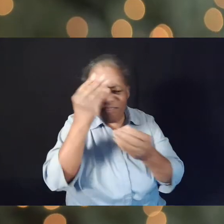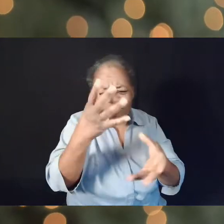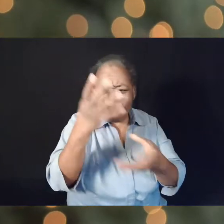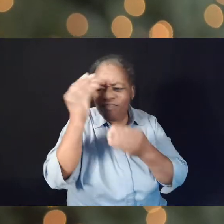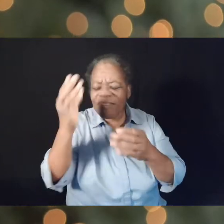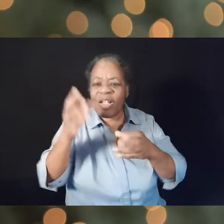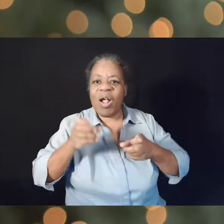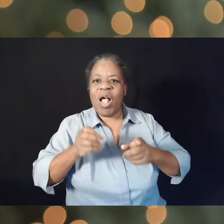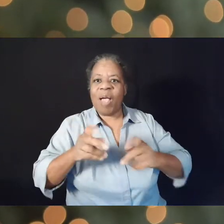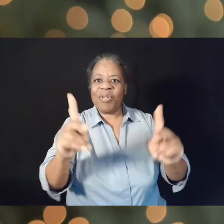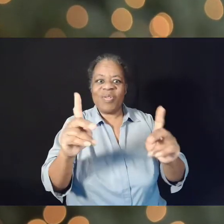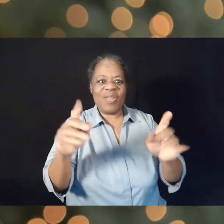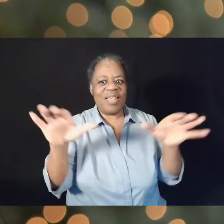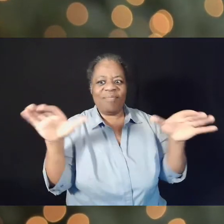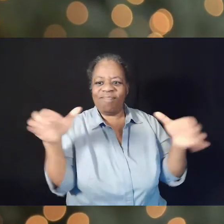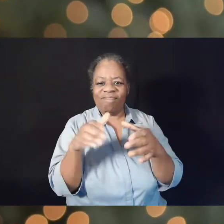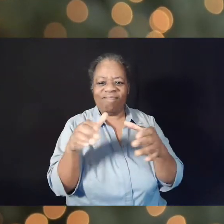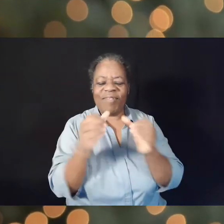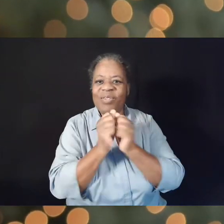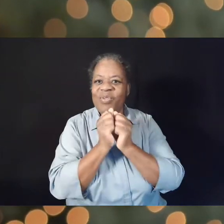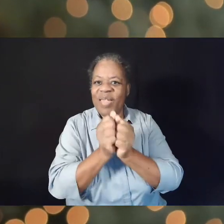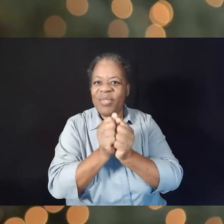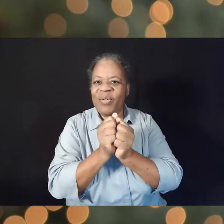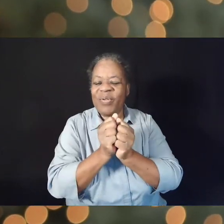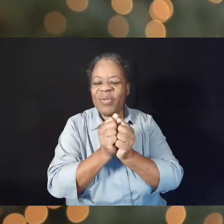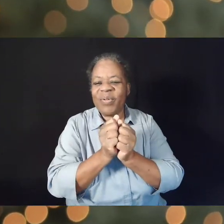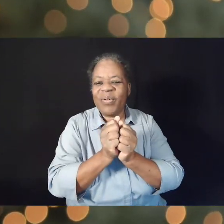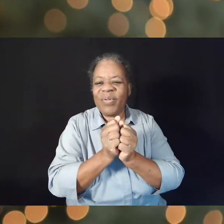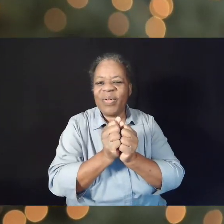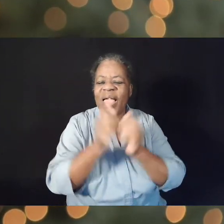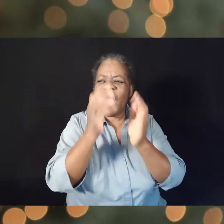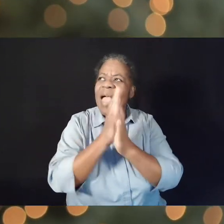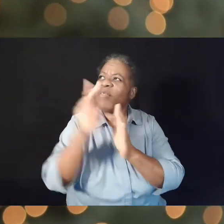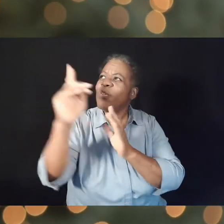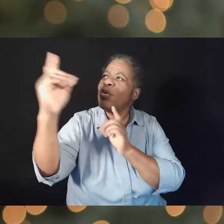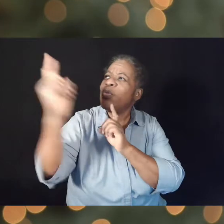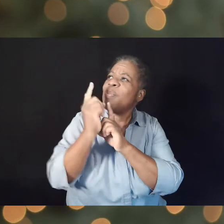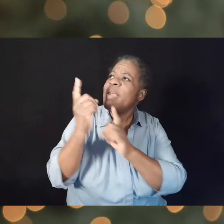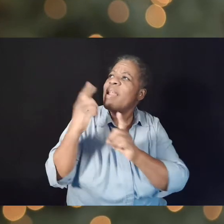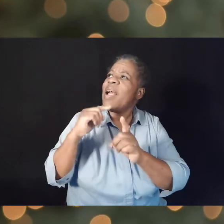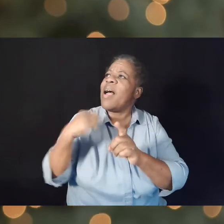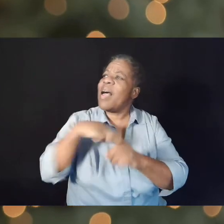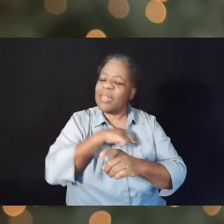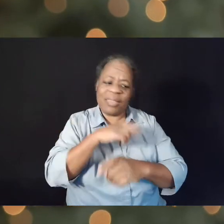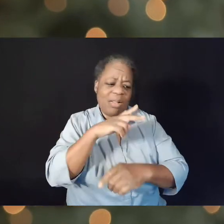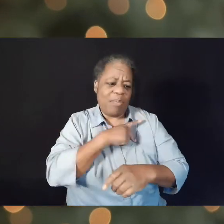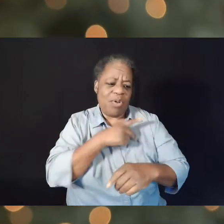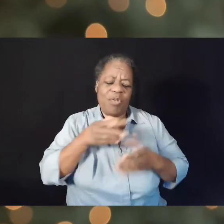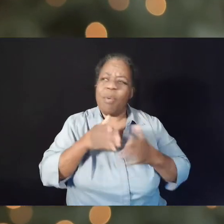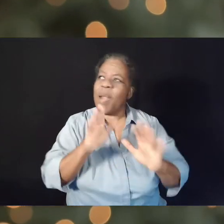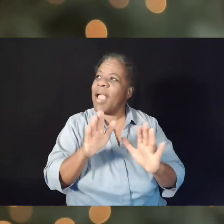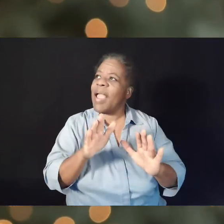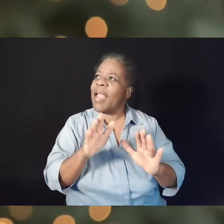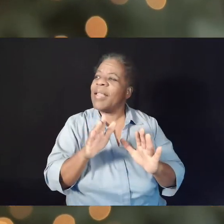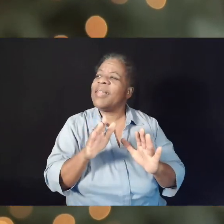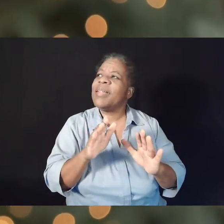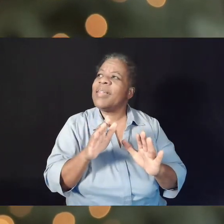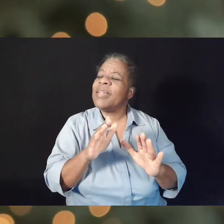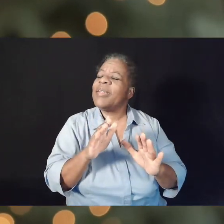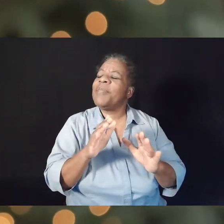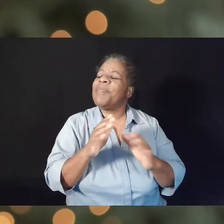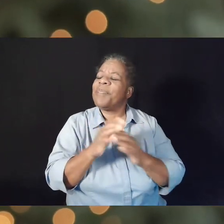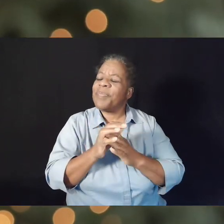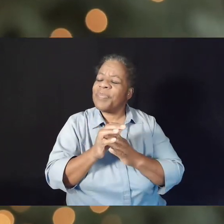it together. We ask you to meet us, Lord, personally today, wherever we might be, physically or